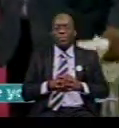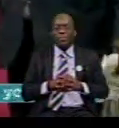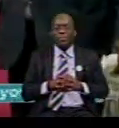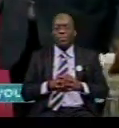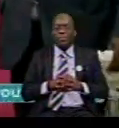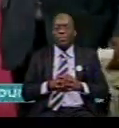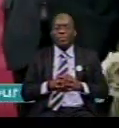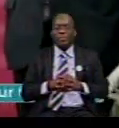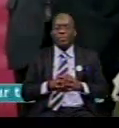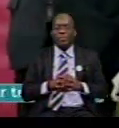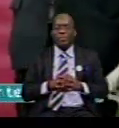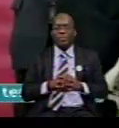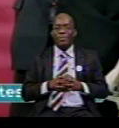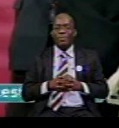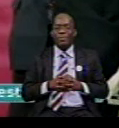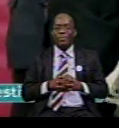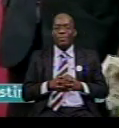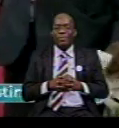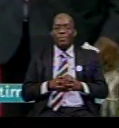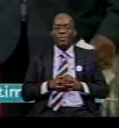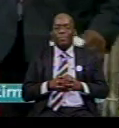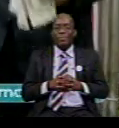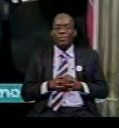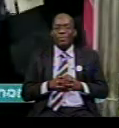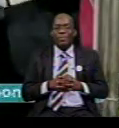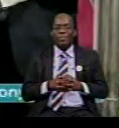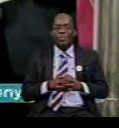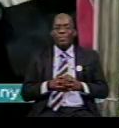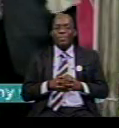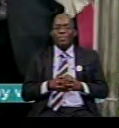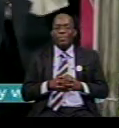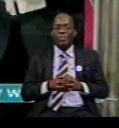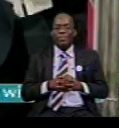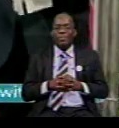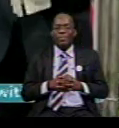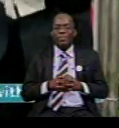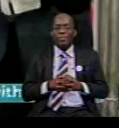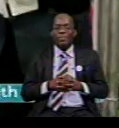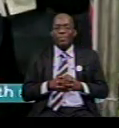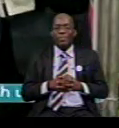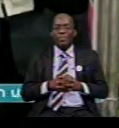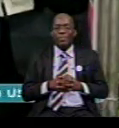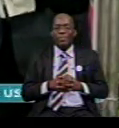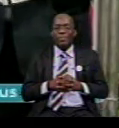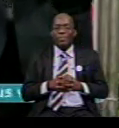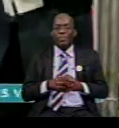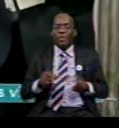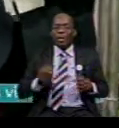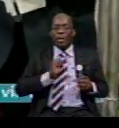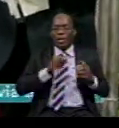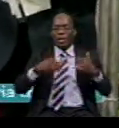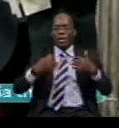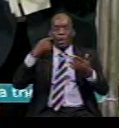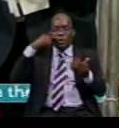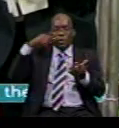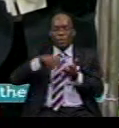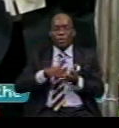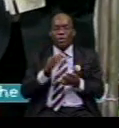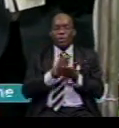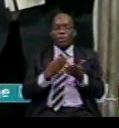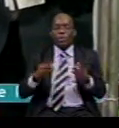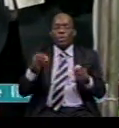Praise the Lord. Hallelujah. I have observed something over the years by the grace of God in the ministry of our Father and the